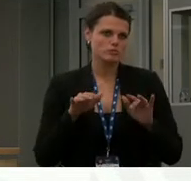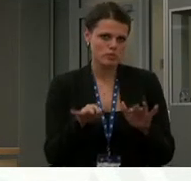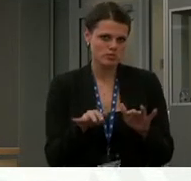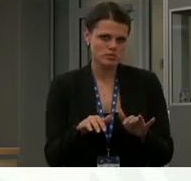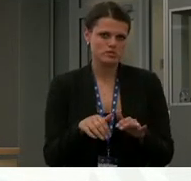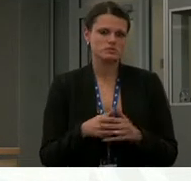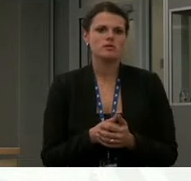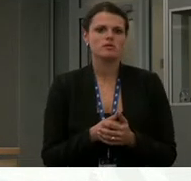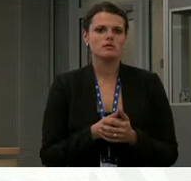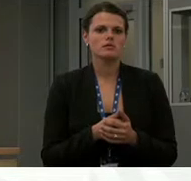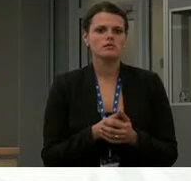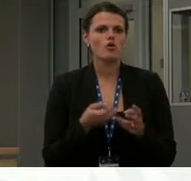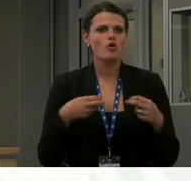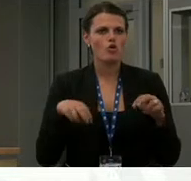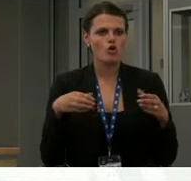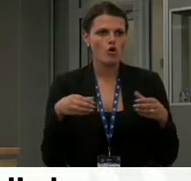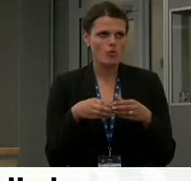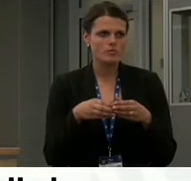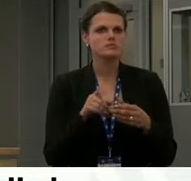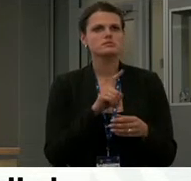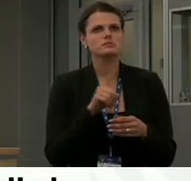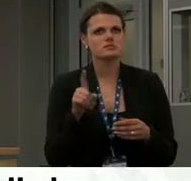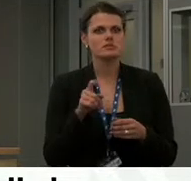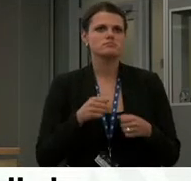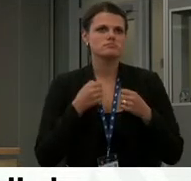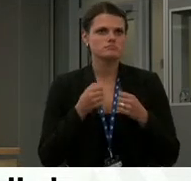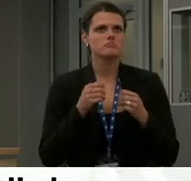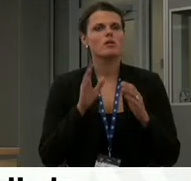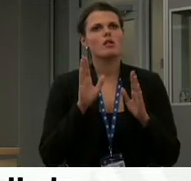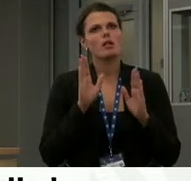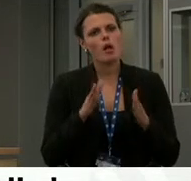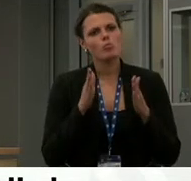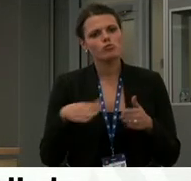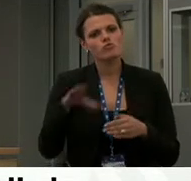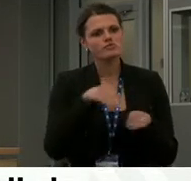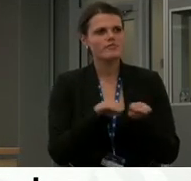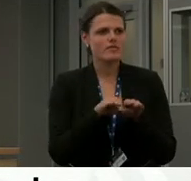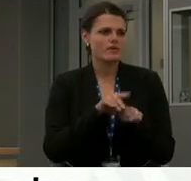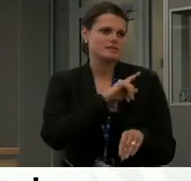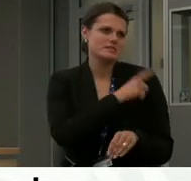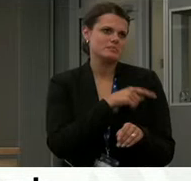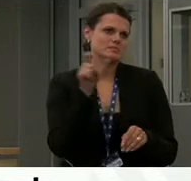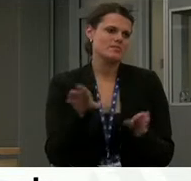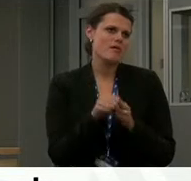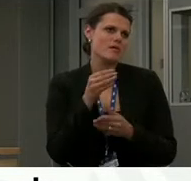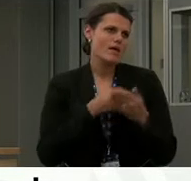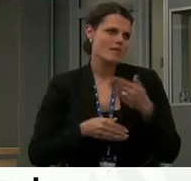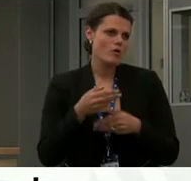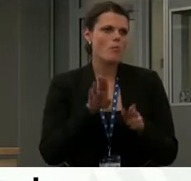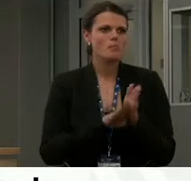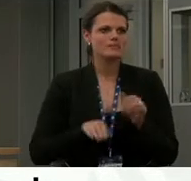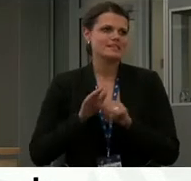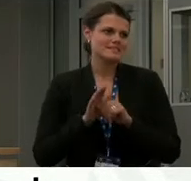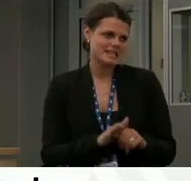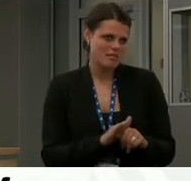society. The Commission is fully committed to the equal opportunities of persons with disability and to non-discrimination